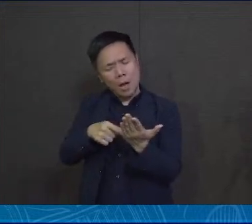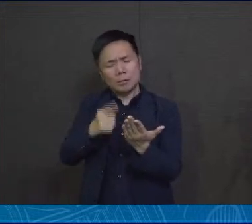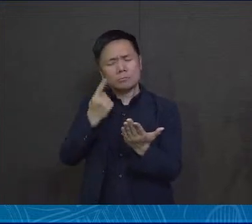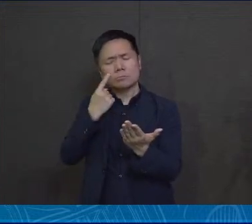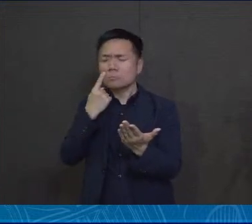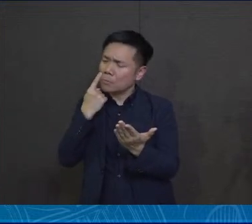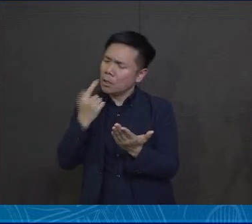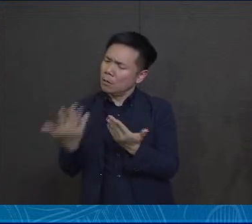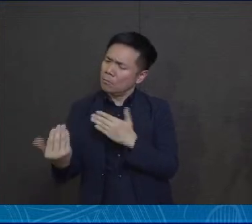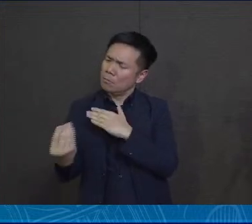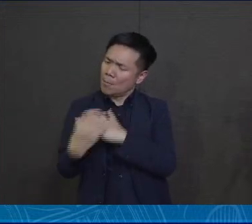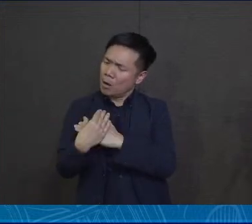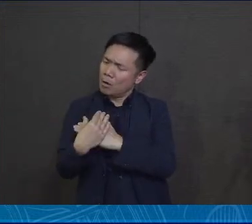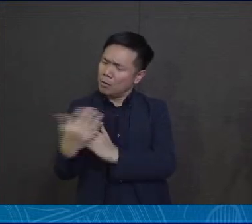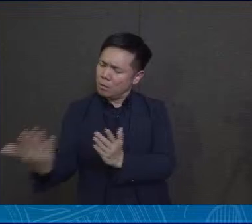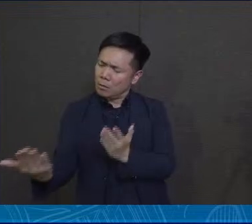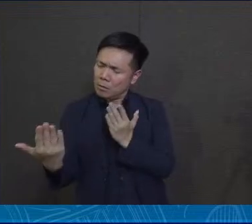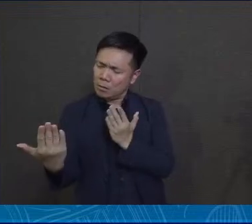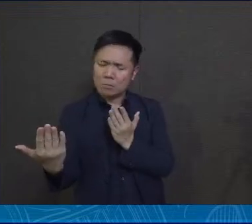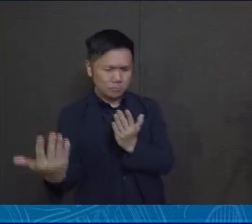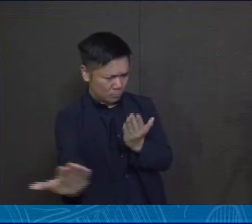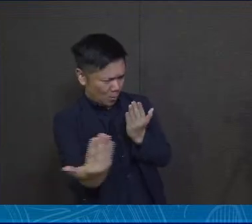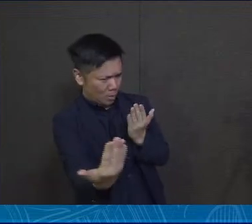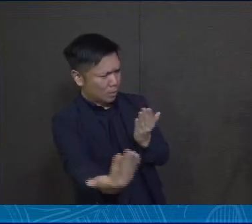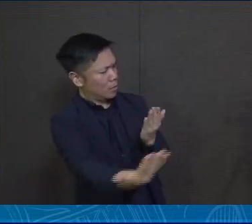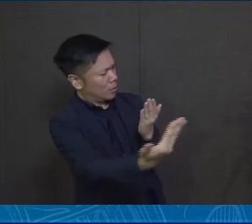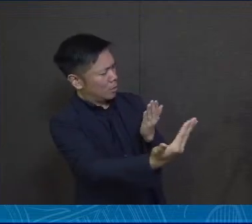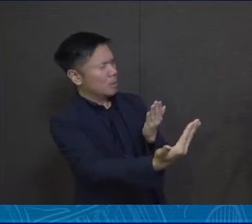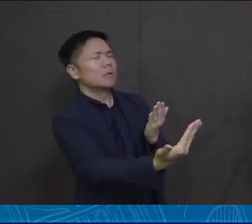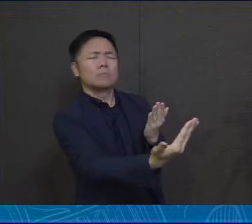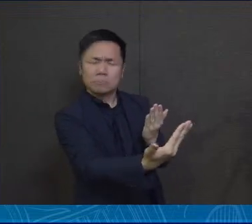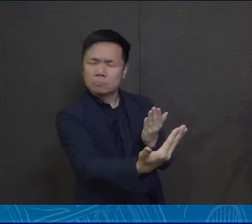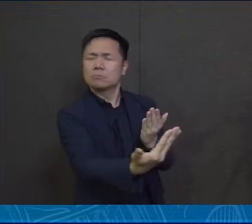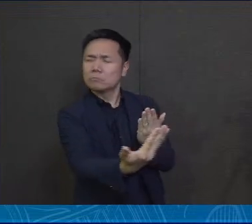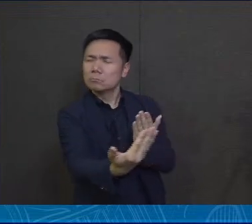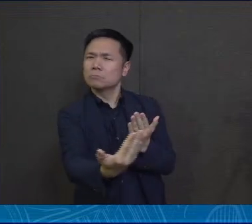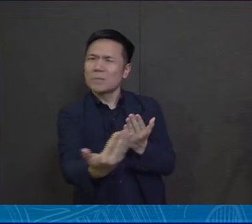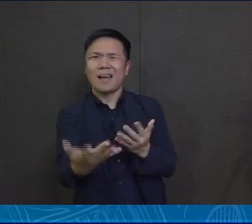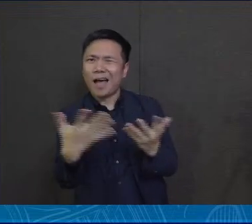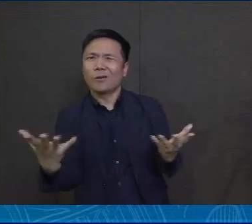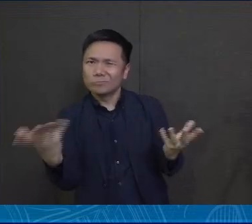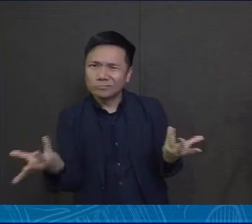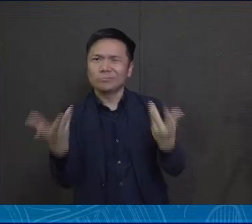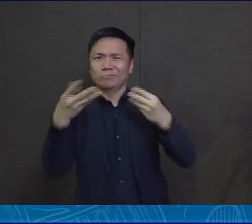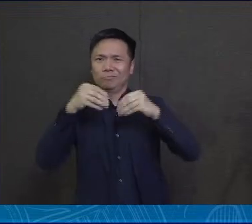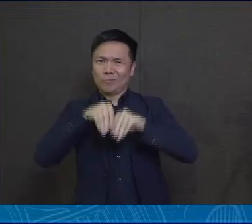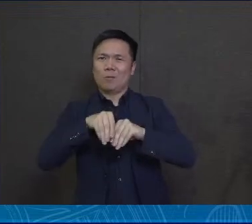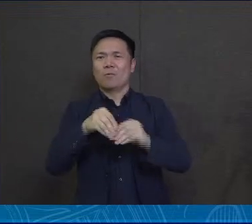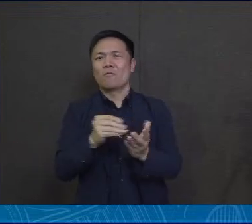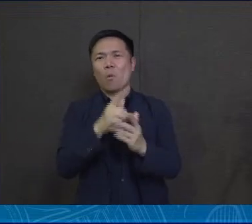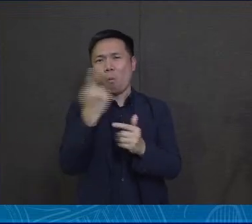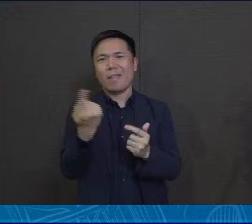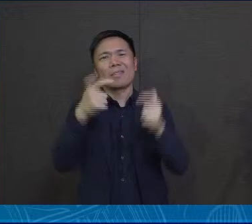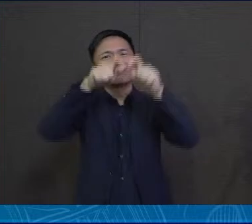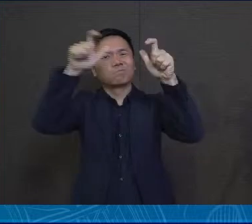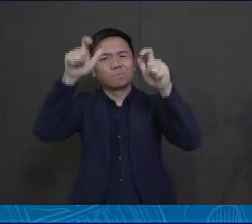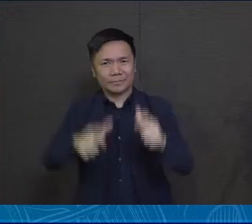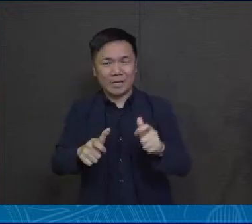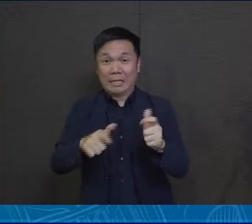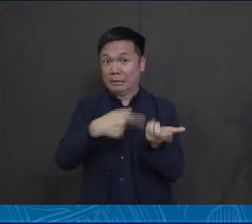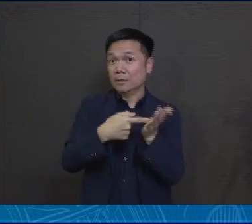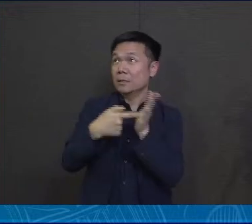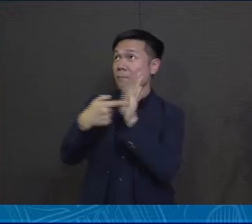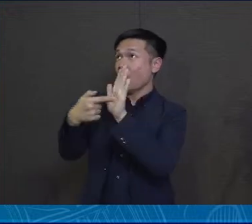see in my direct line of vision. So I think that these are key areas that can be developed further, both from a national